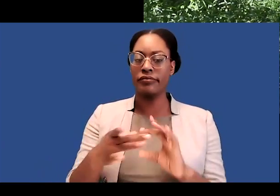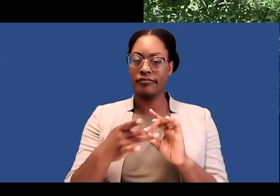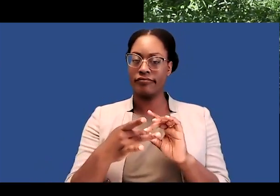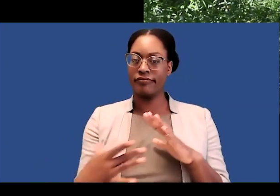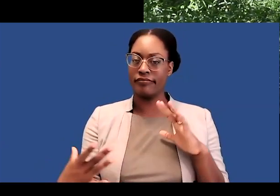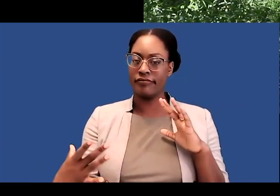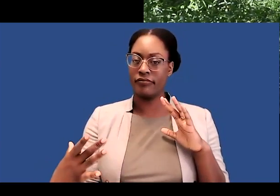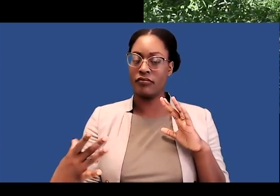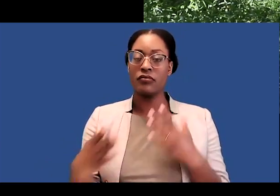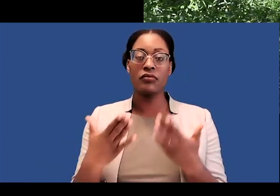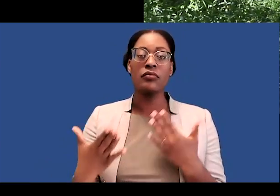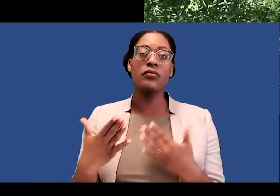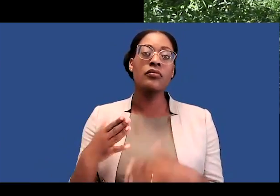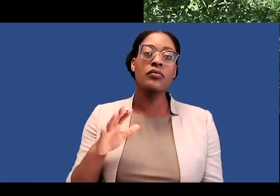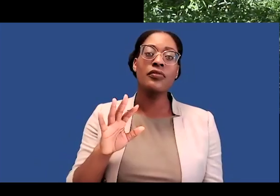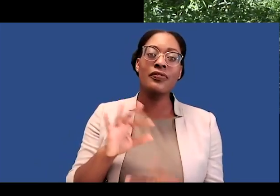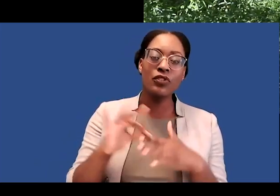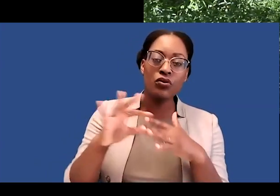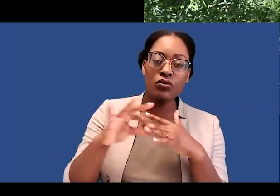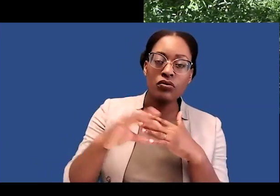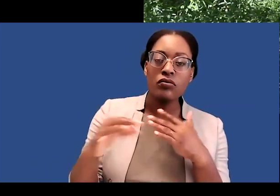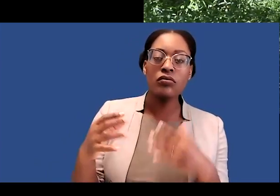just do what's needed for you.